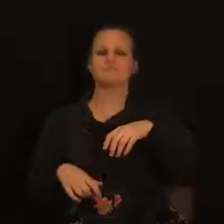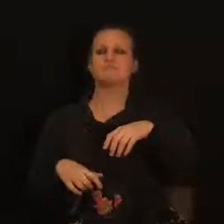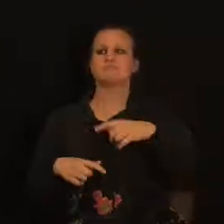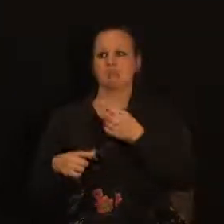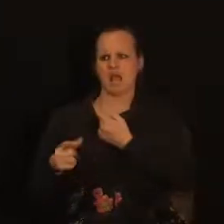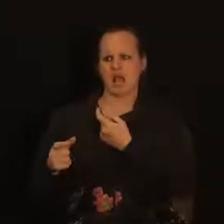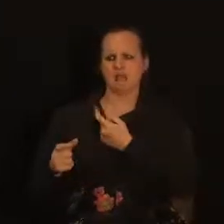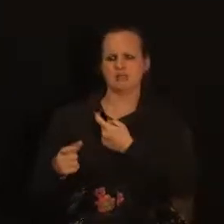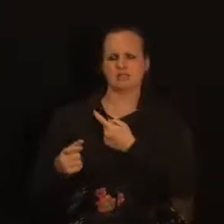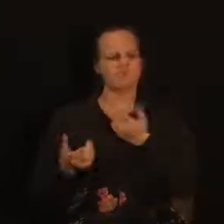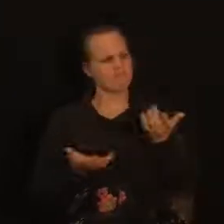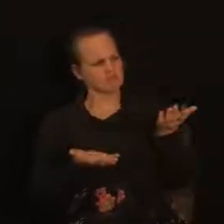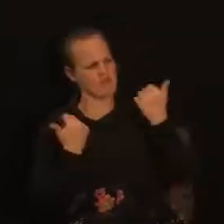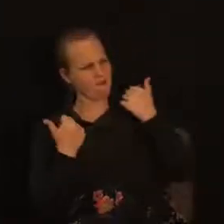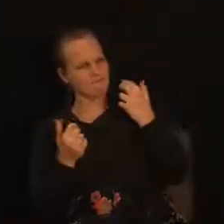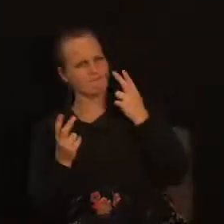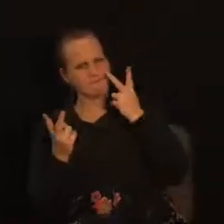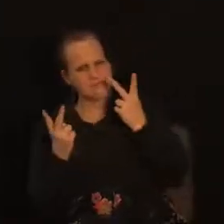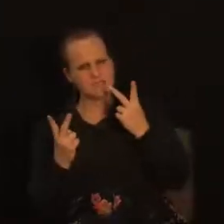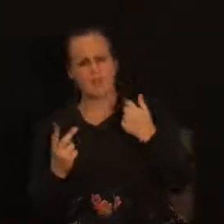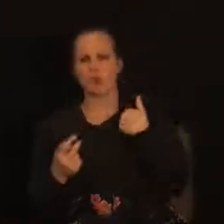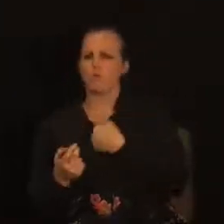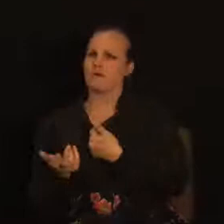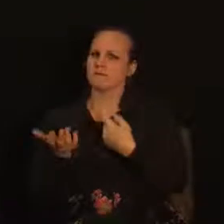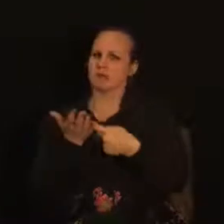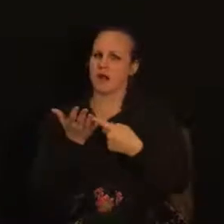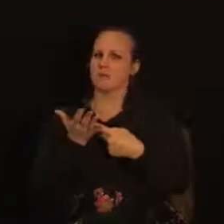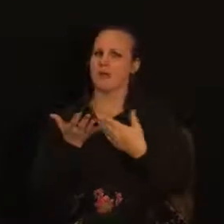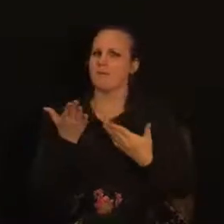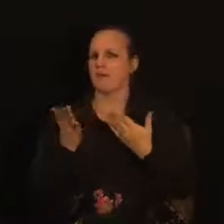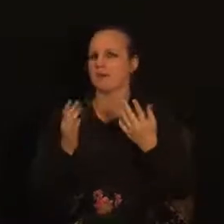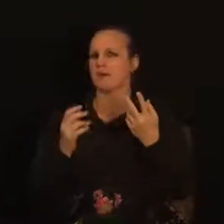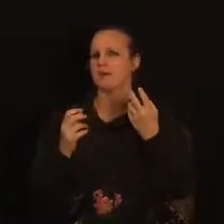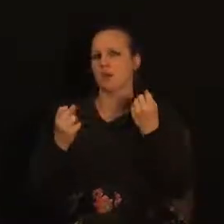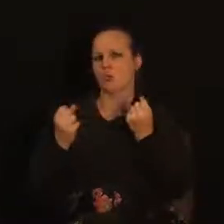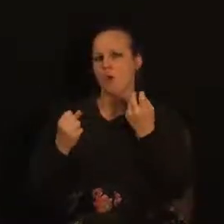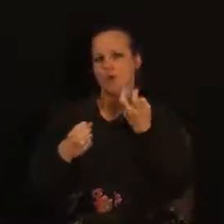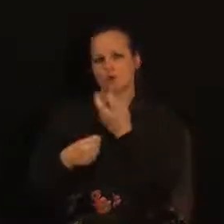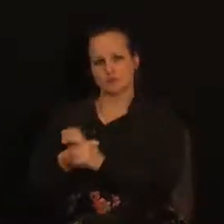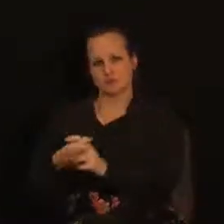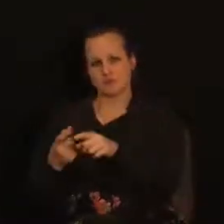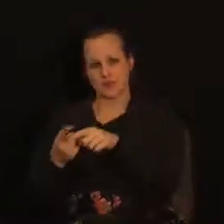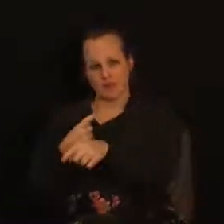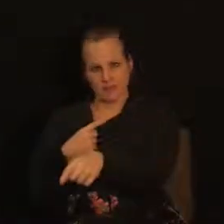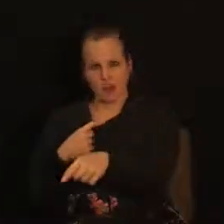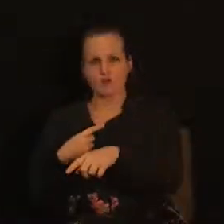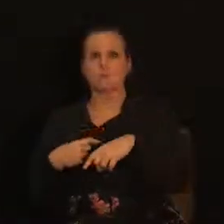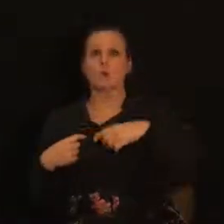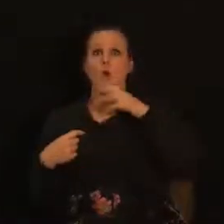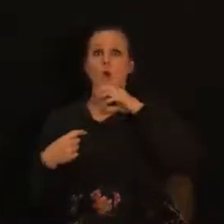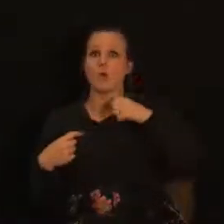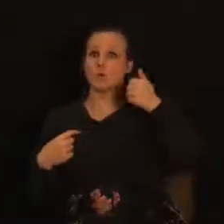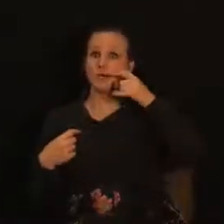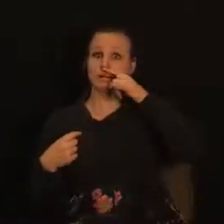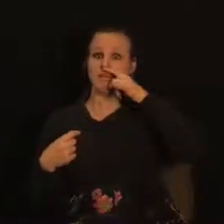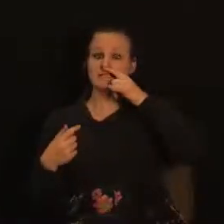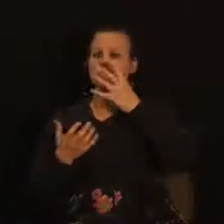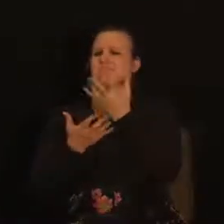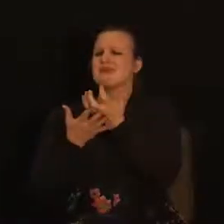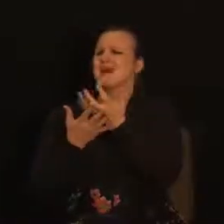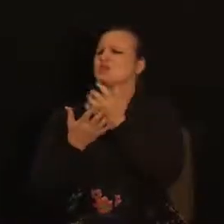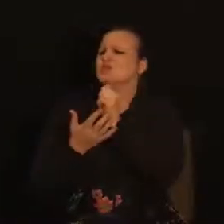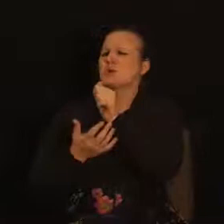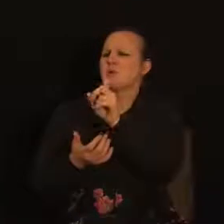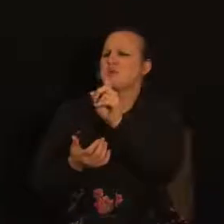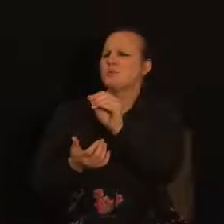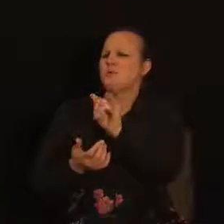talked about maybe trying to take a road trip down there. My older kids have begged us not to. You know, mom and dad, you can fly